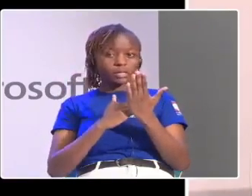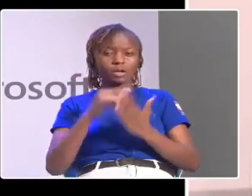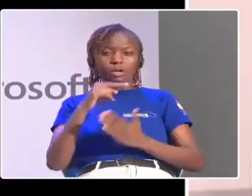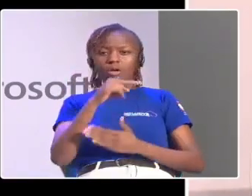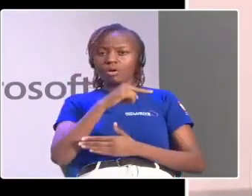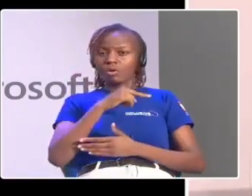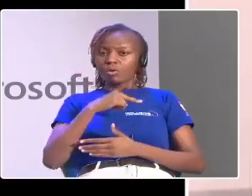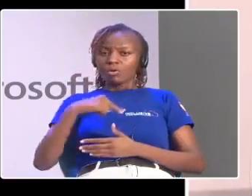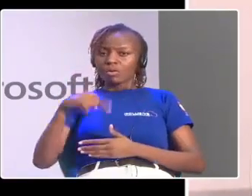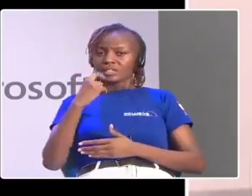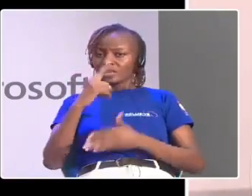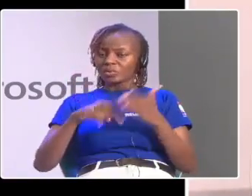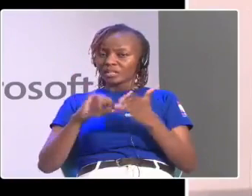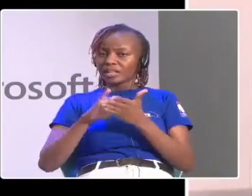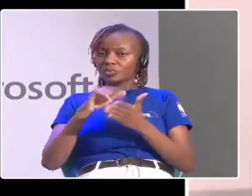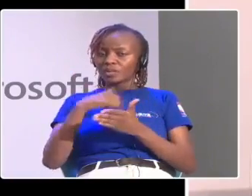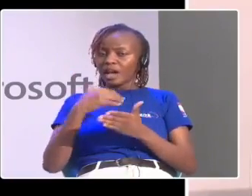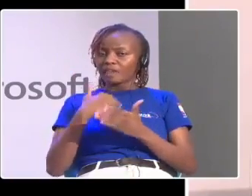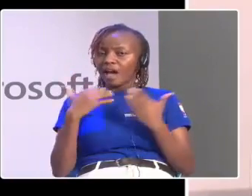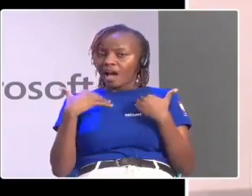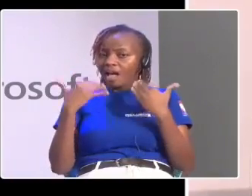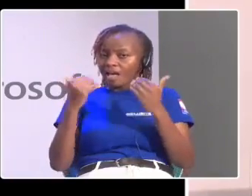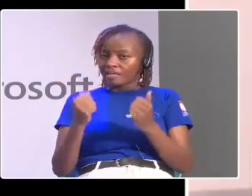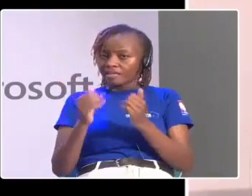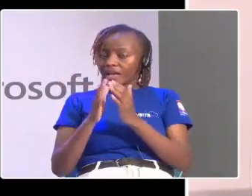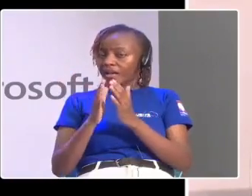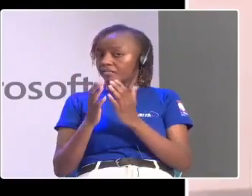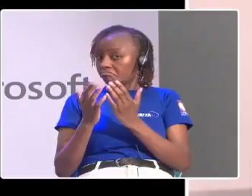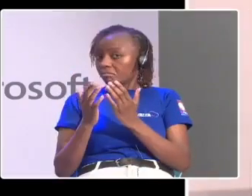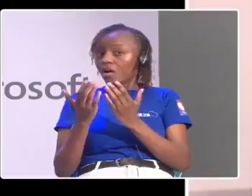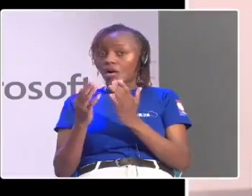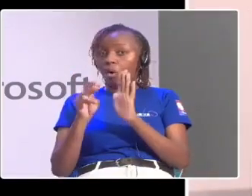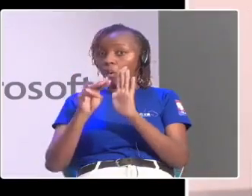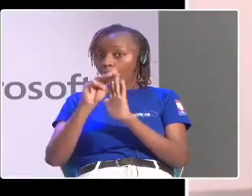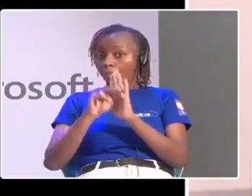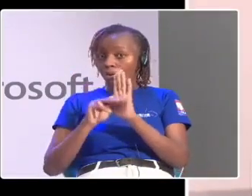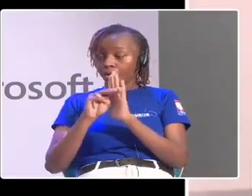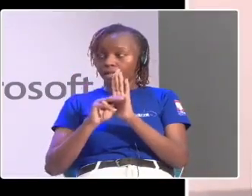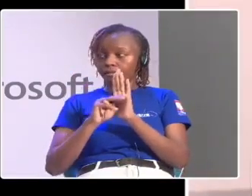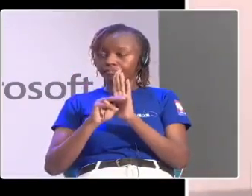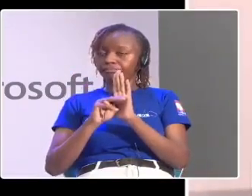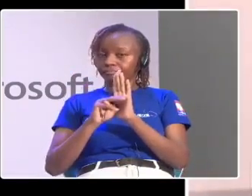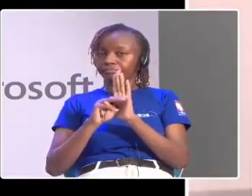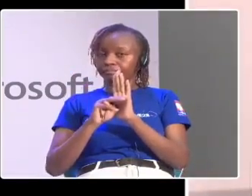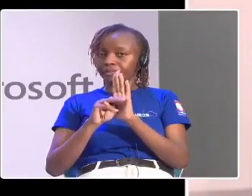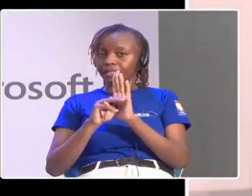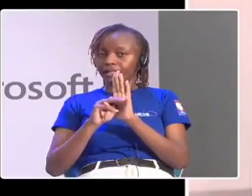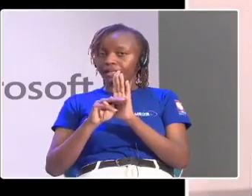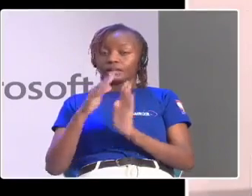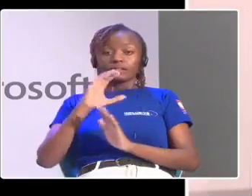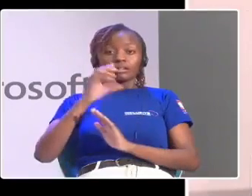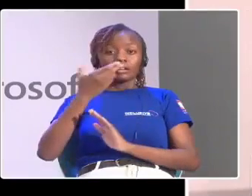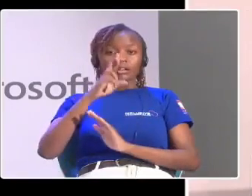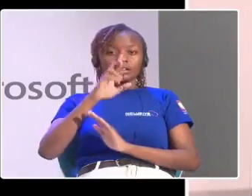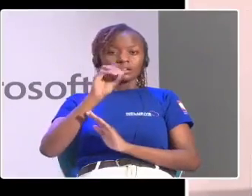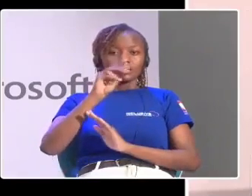a hub and spoke model for accessibility and disability inclusion at Google. So my prior role, Chrome, that's one of the spoke teams. It's a